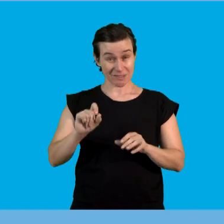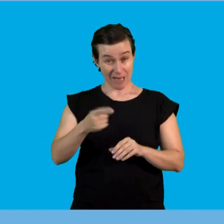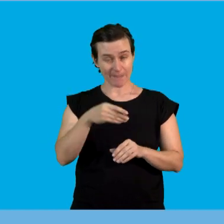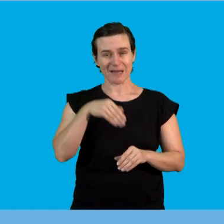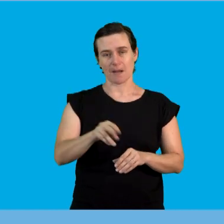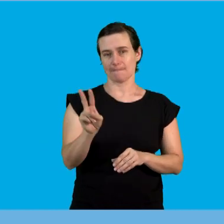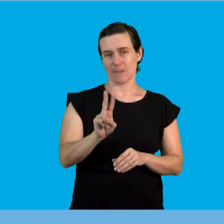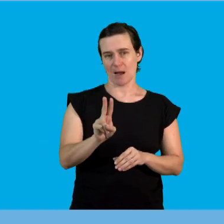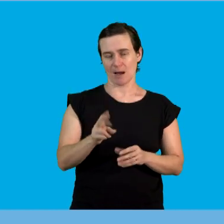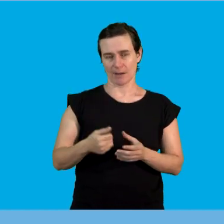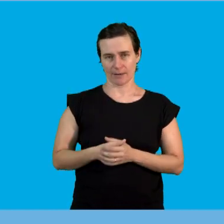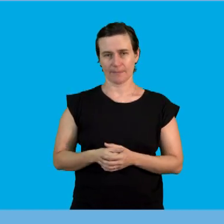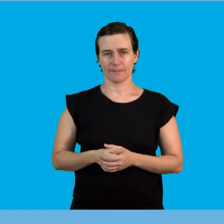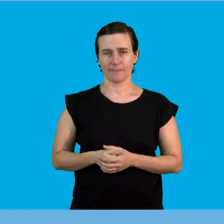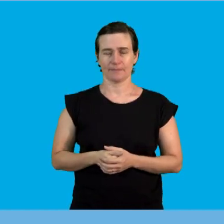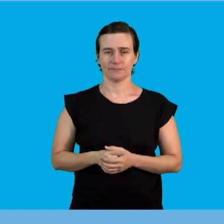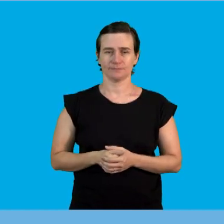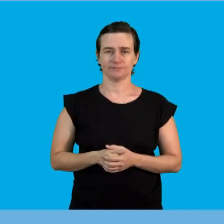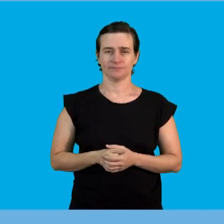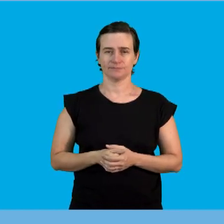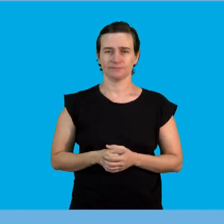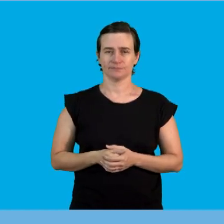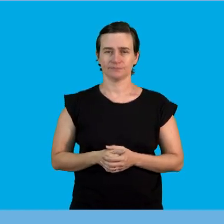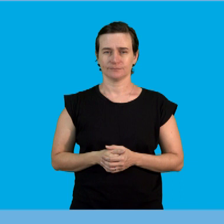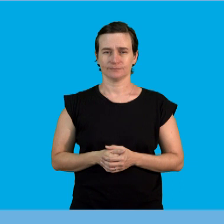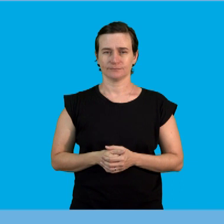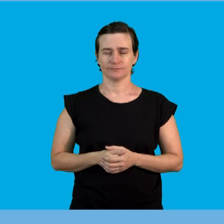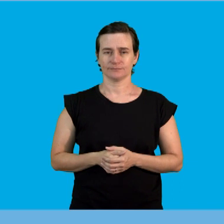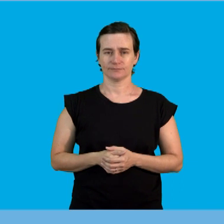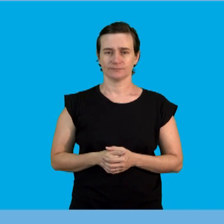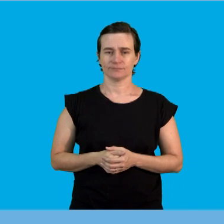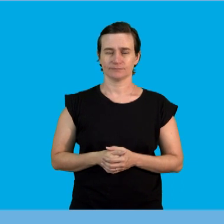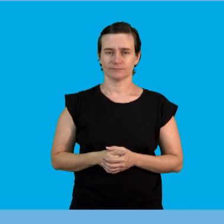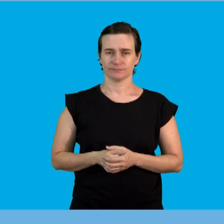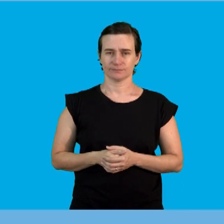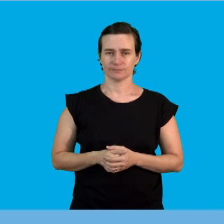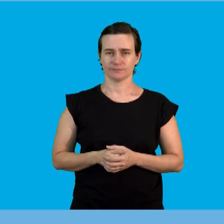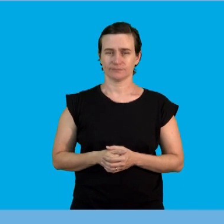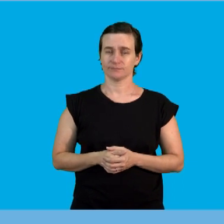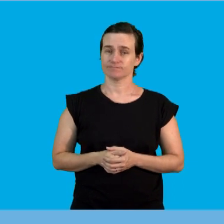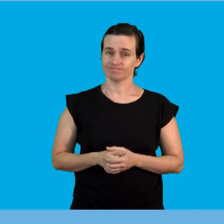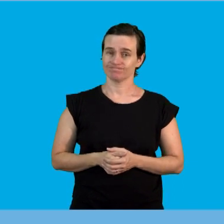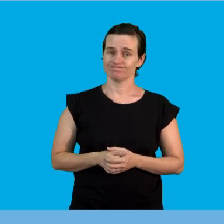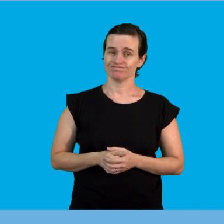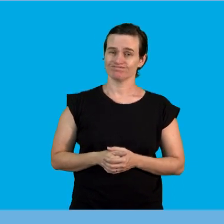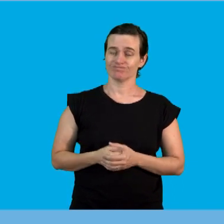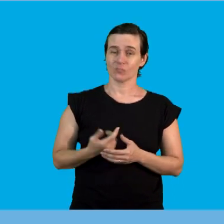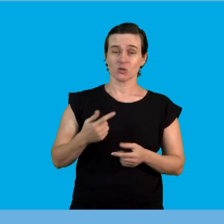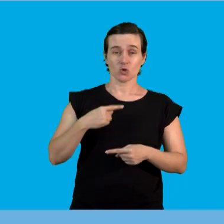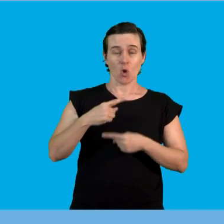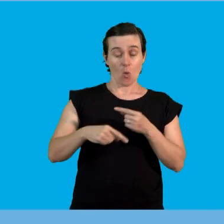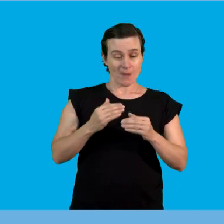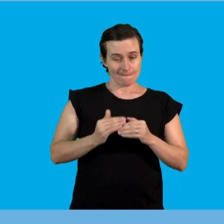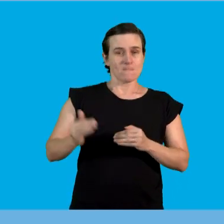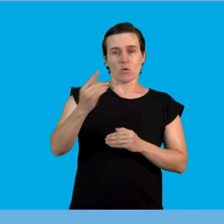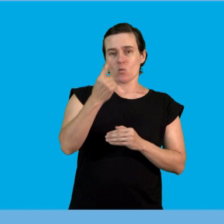there's always more than one force acting on an object. So the forces therefore always act in pairs. So there's always